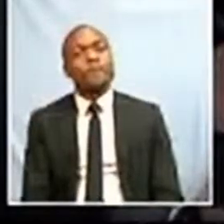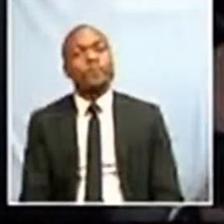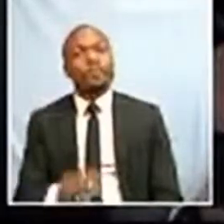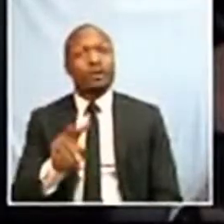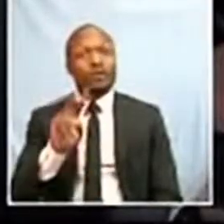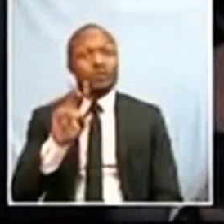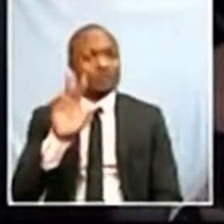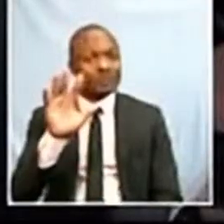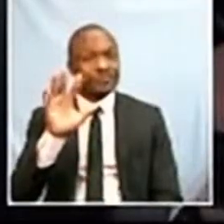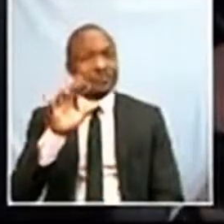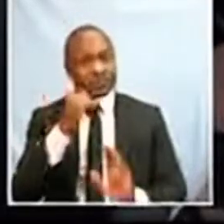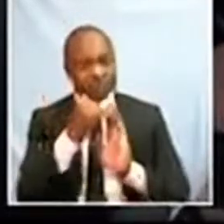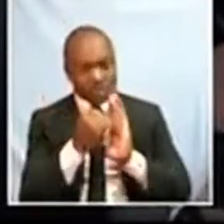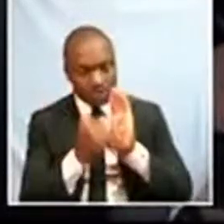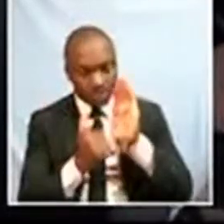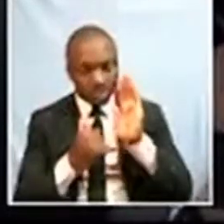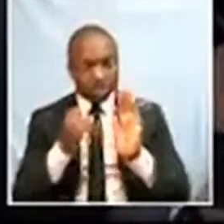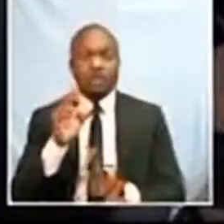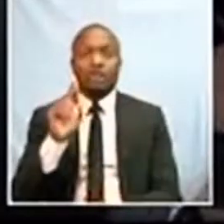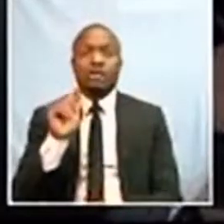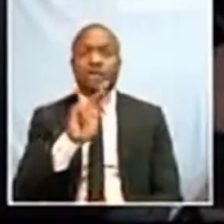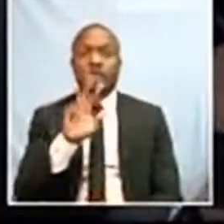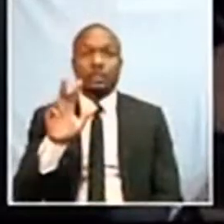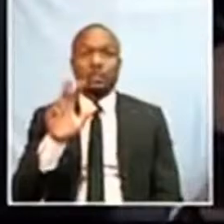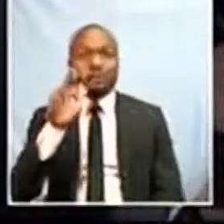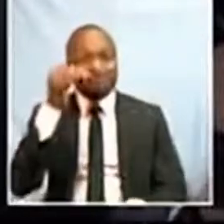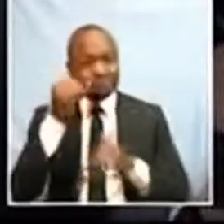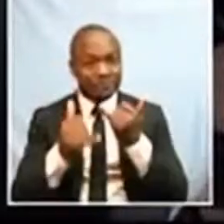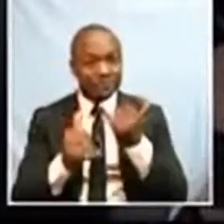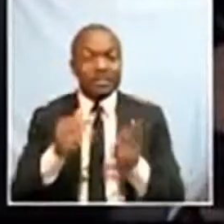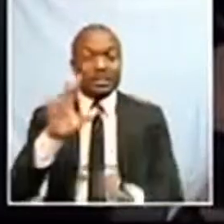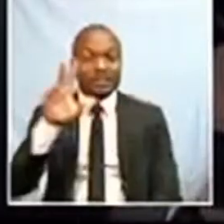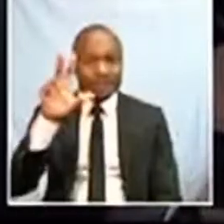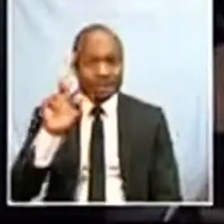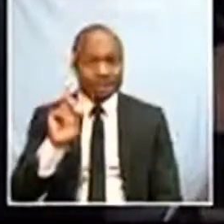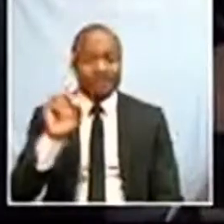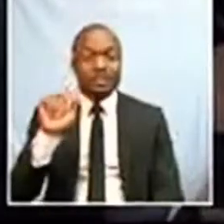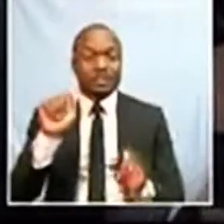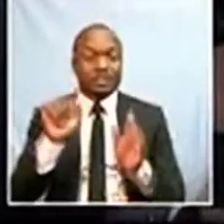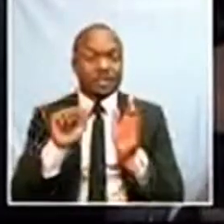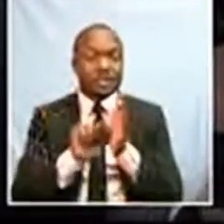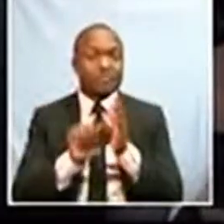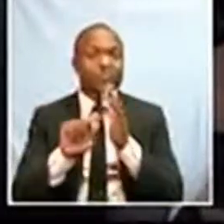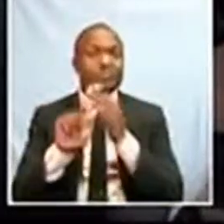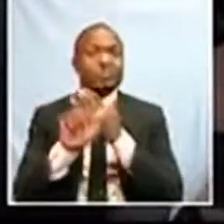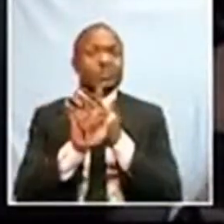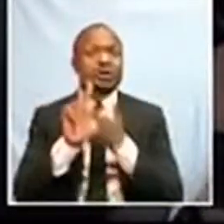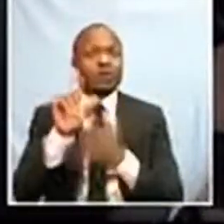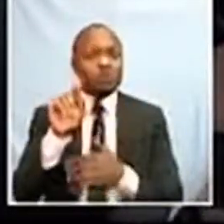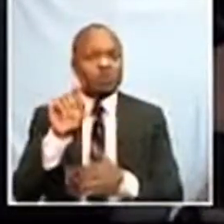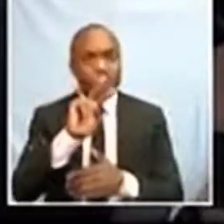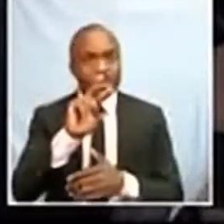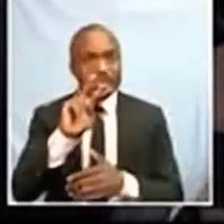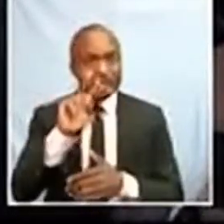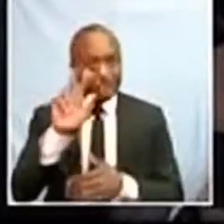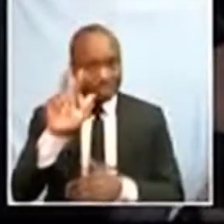25th January 2023, ending on the 30th of April 2023.